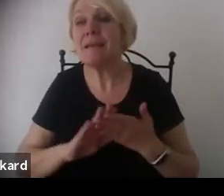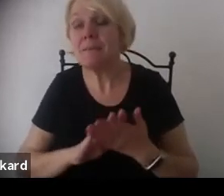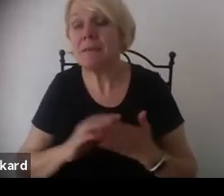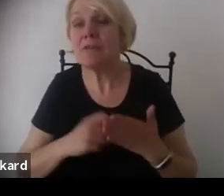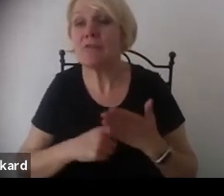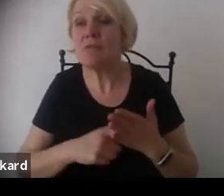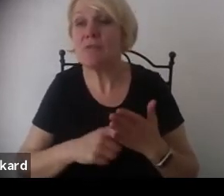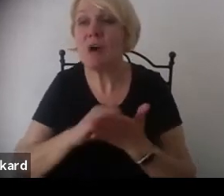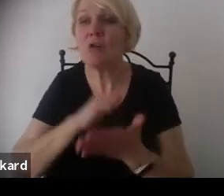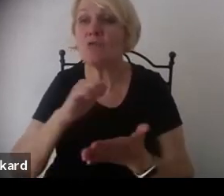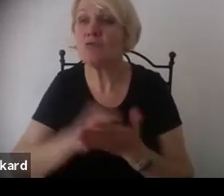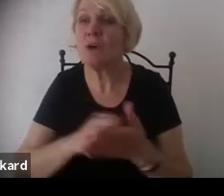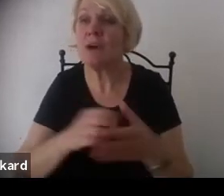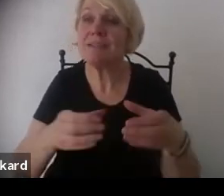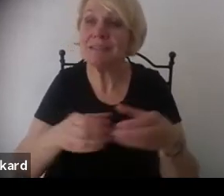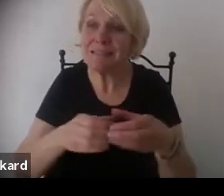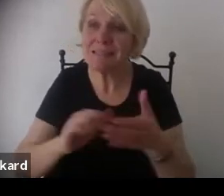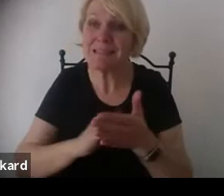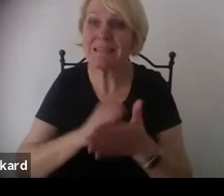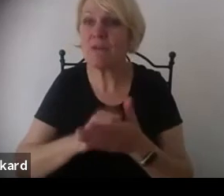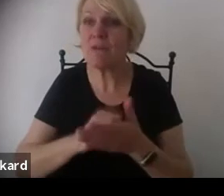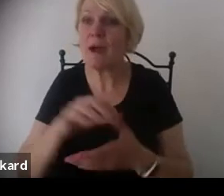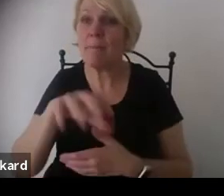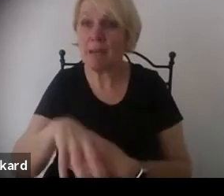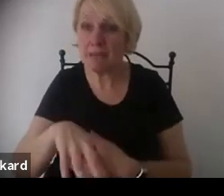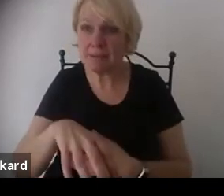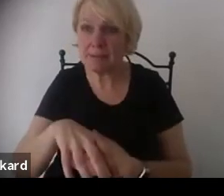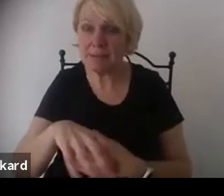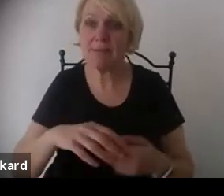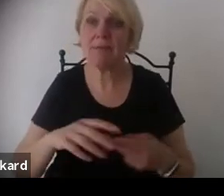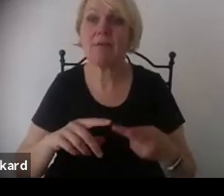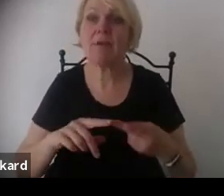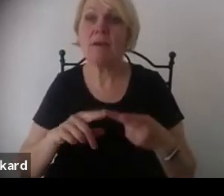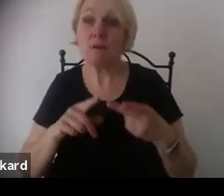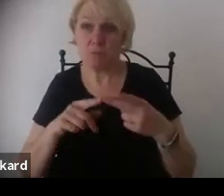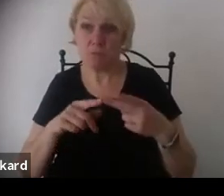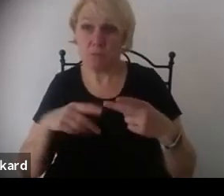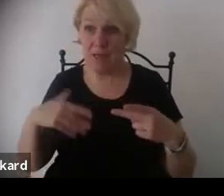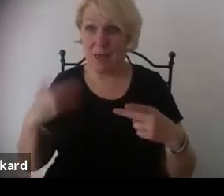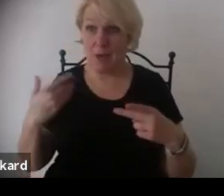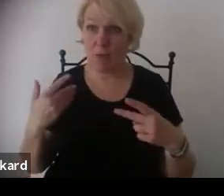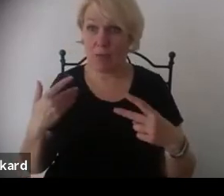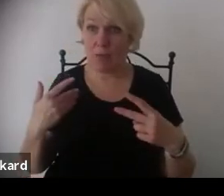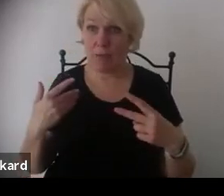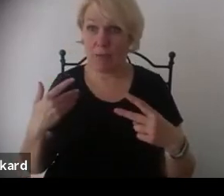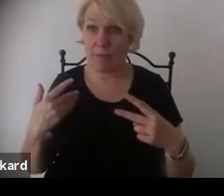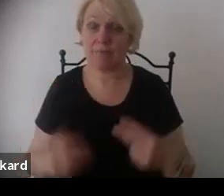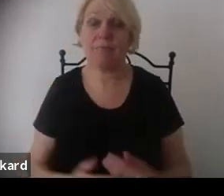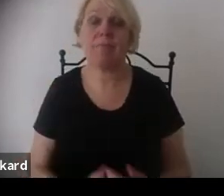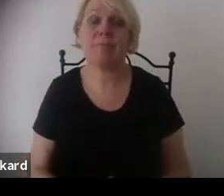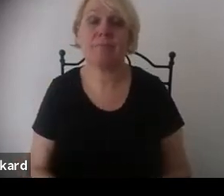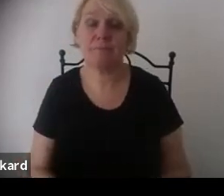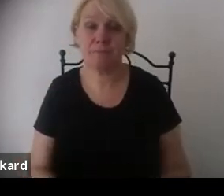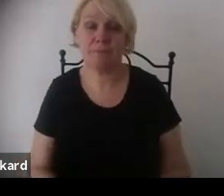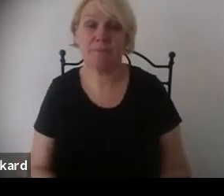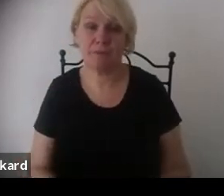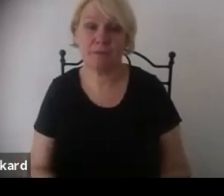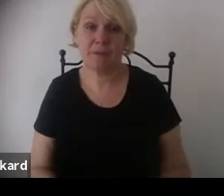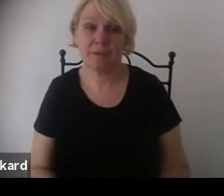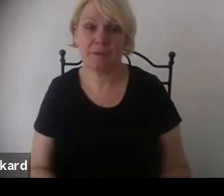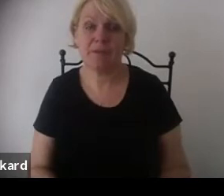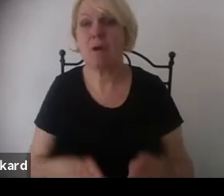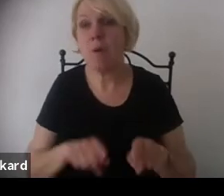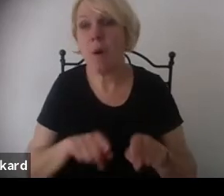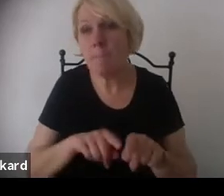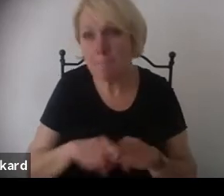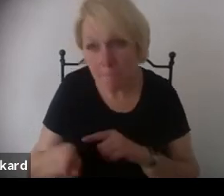And it also serves a help function. So some of the calls, in fact, actually the majority of the calls